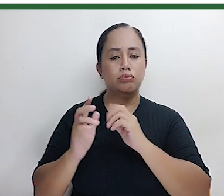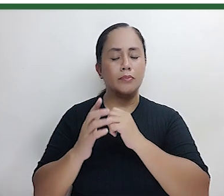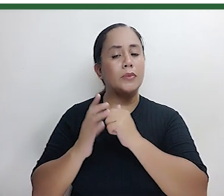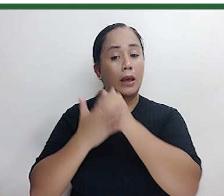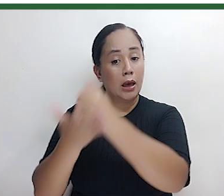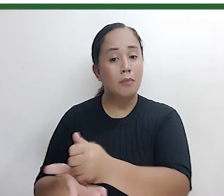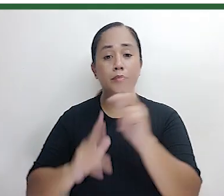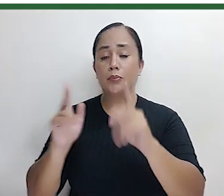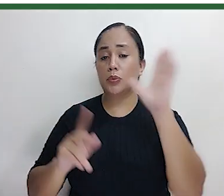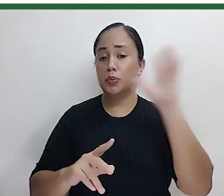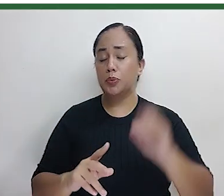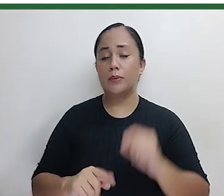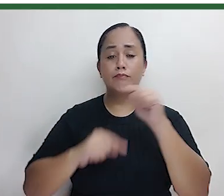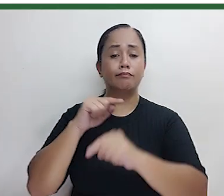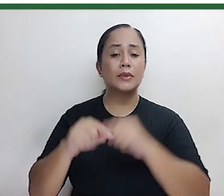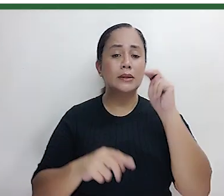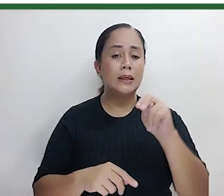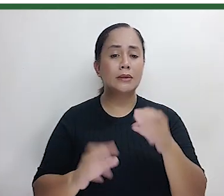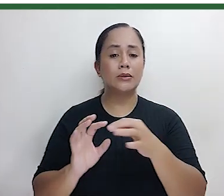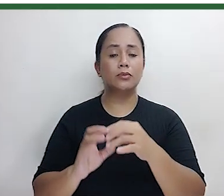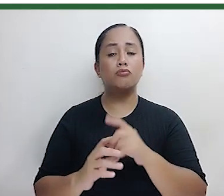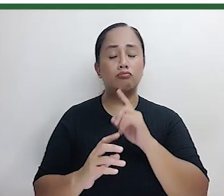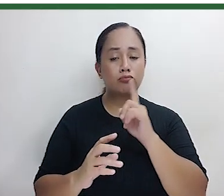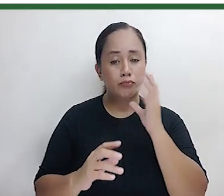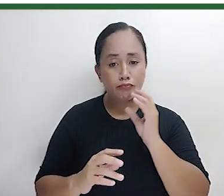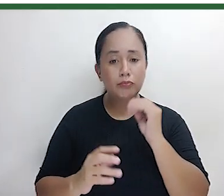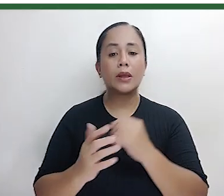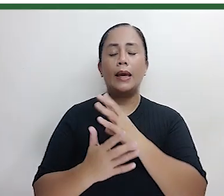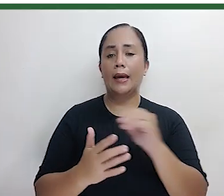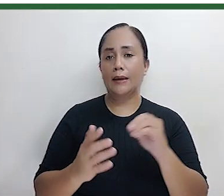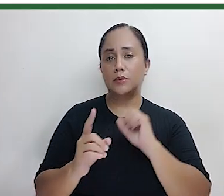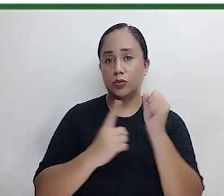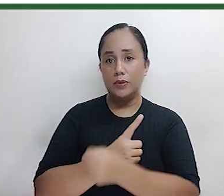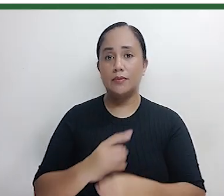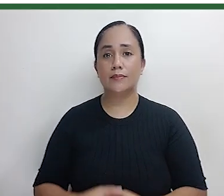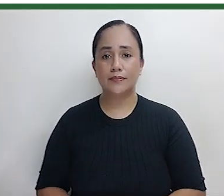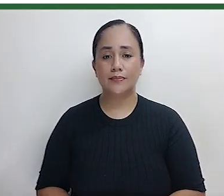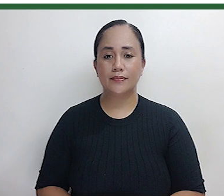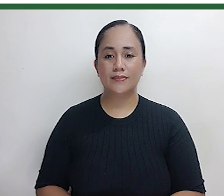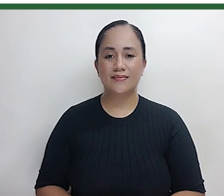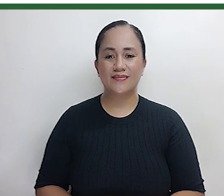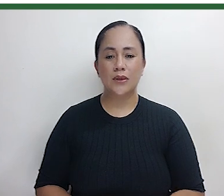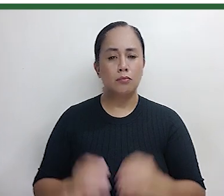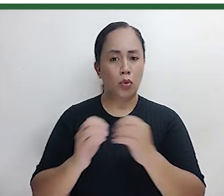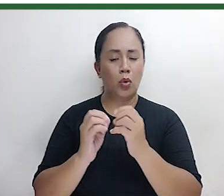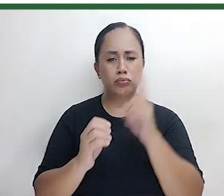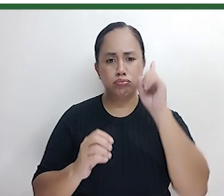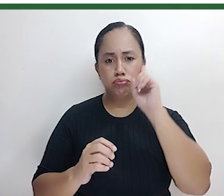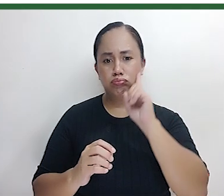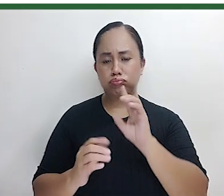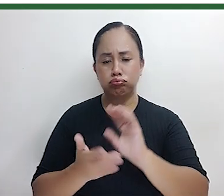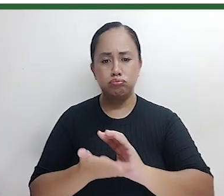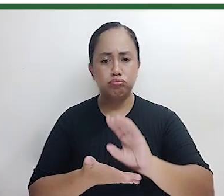and responsive to people's unique and intersecting needs, realities, and context.